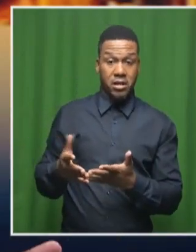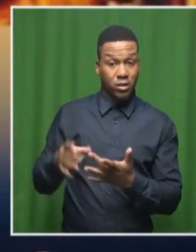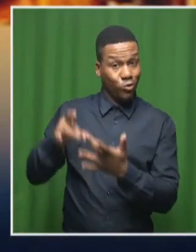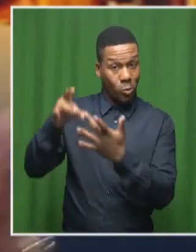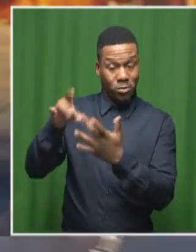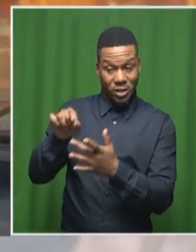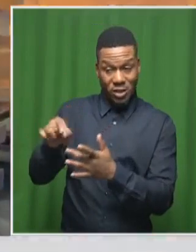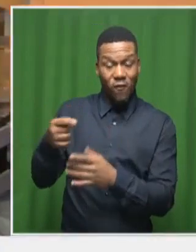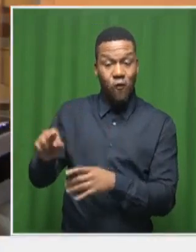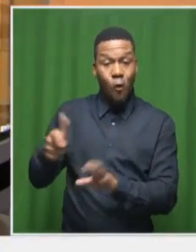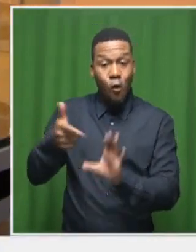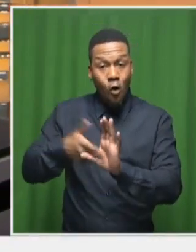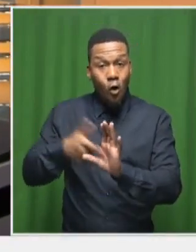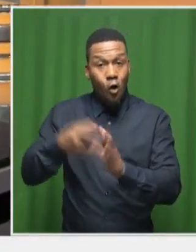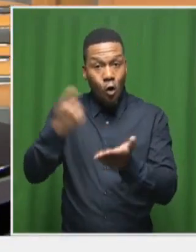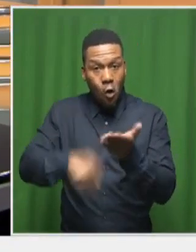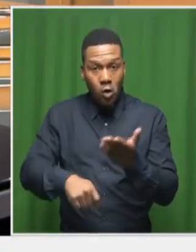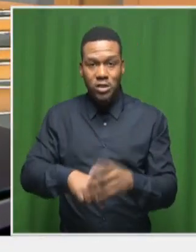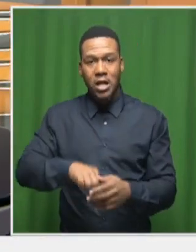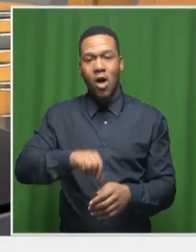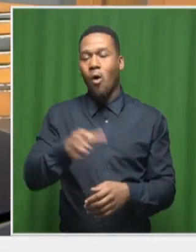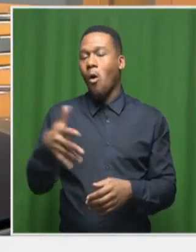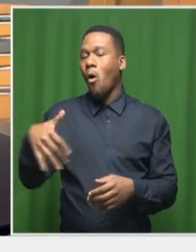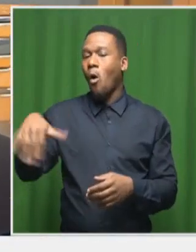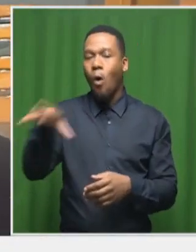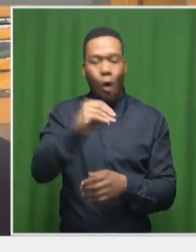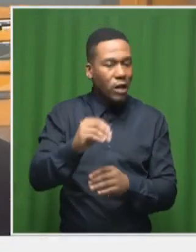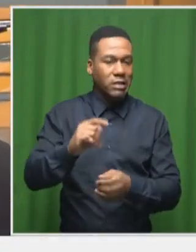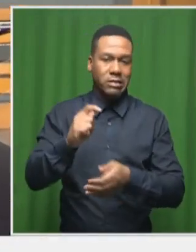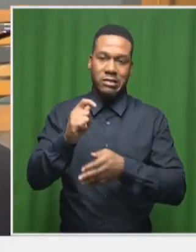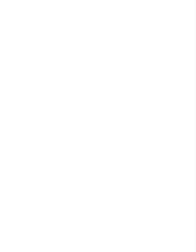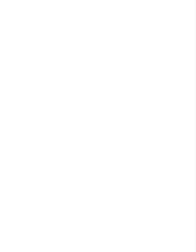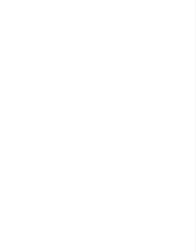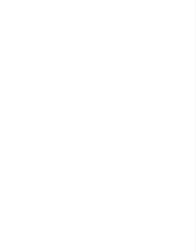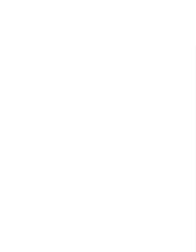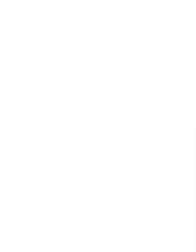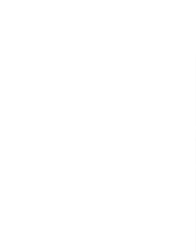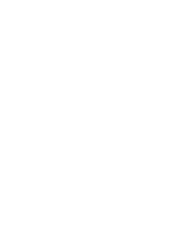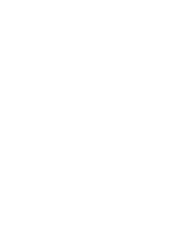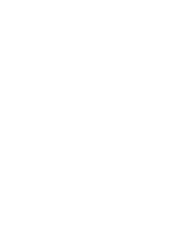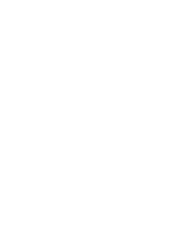fuel costs, especially all types of fuel that we use in our daily lives. But